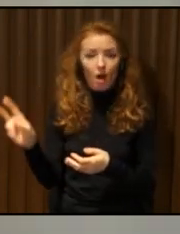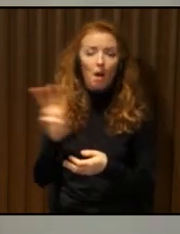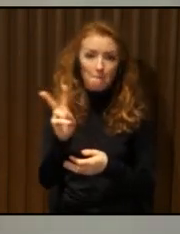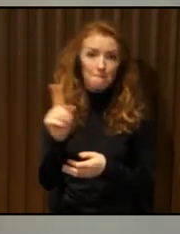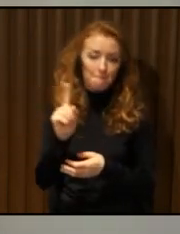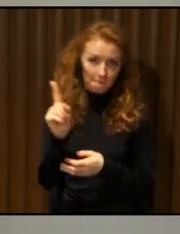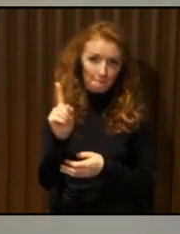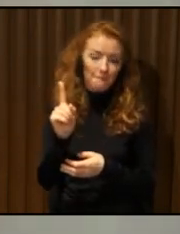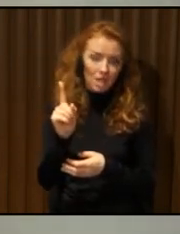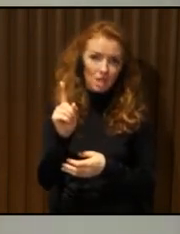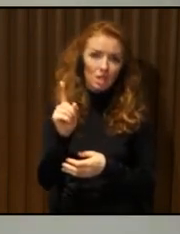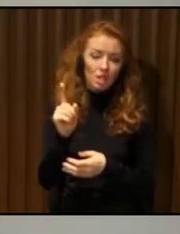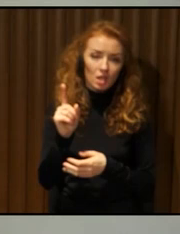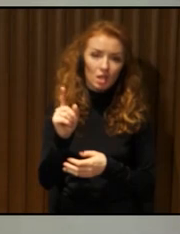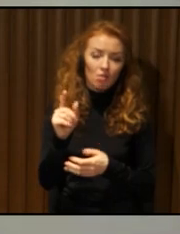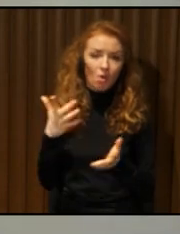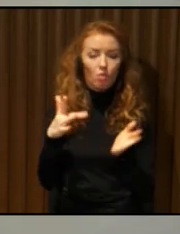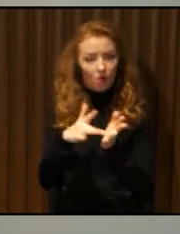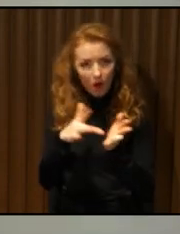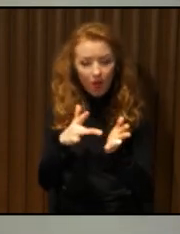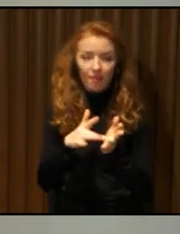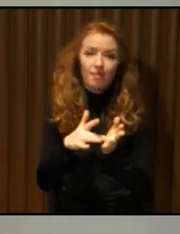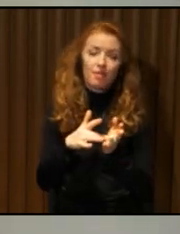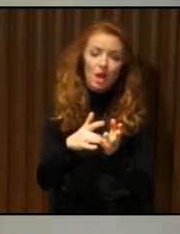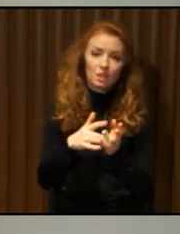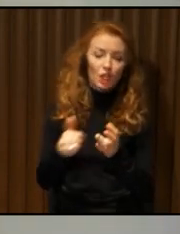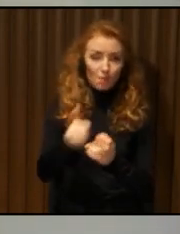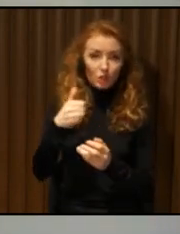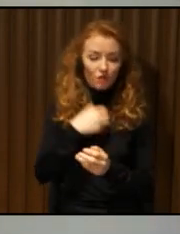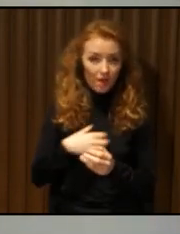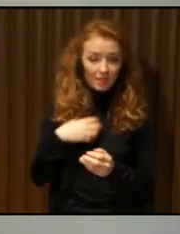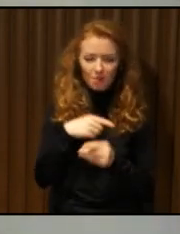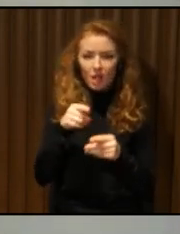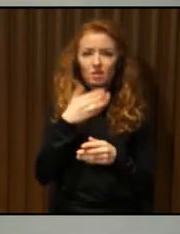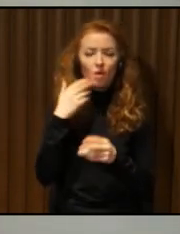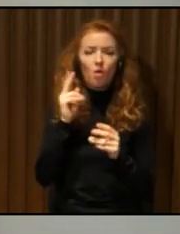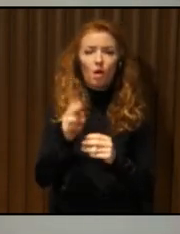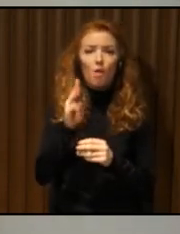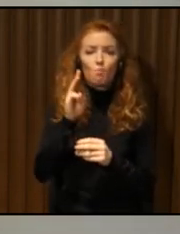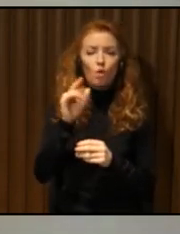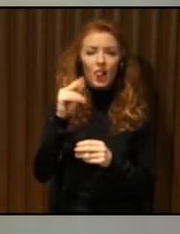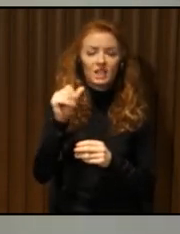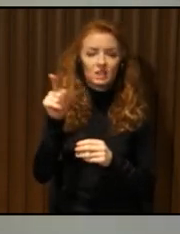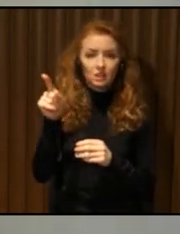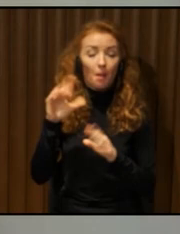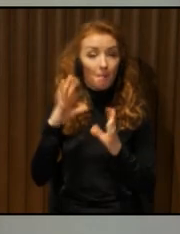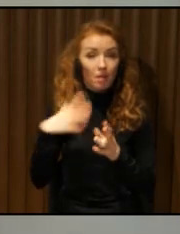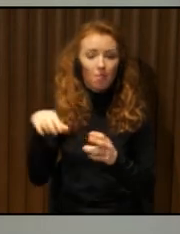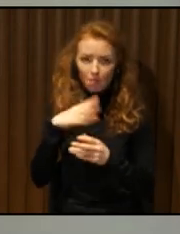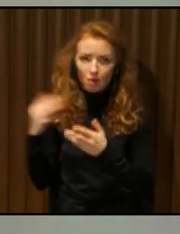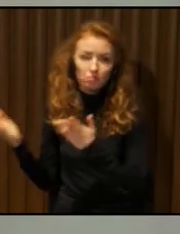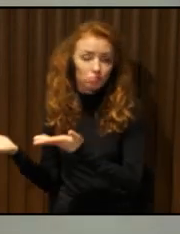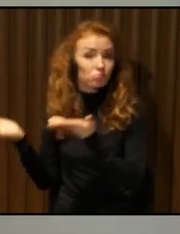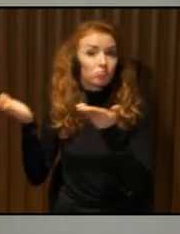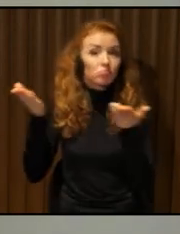was specifically made for disabled people. We brought the disabled people, a group of disabled people with all